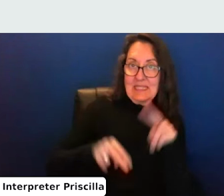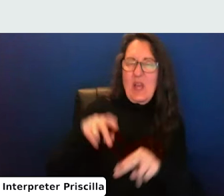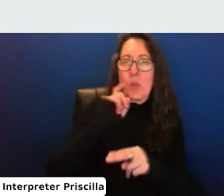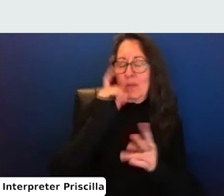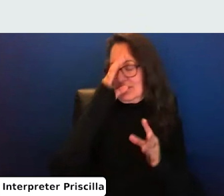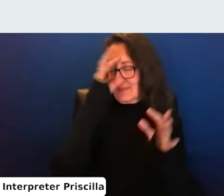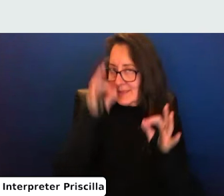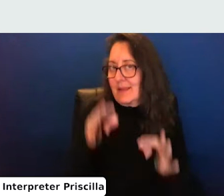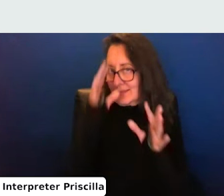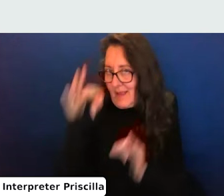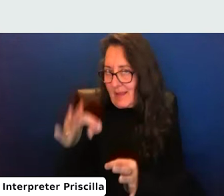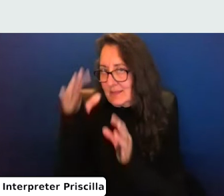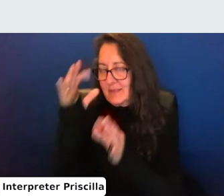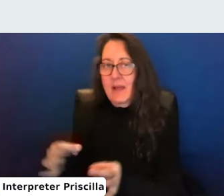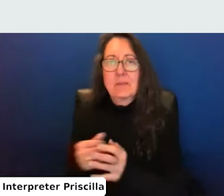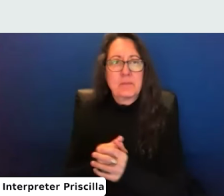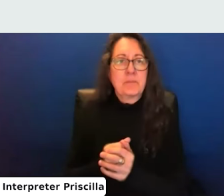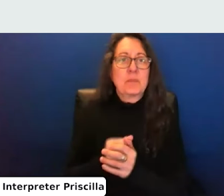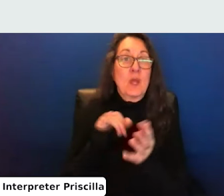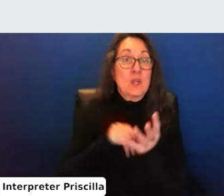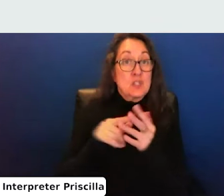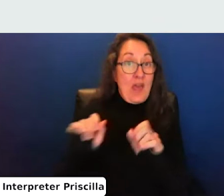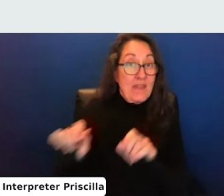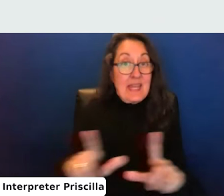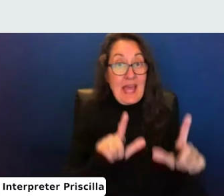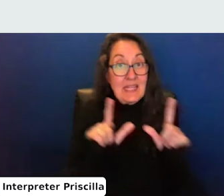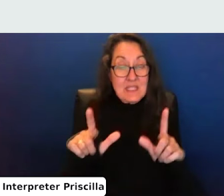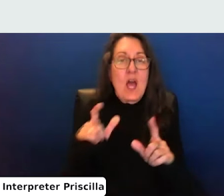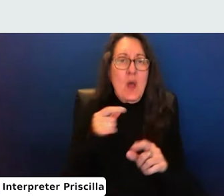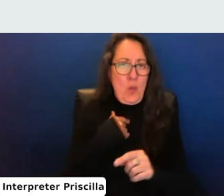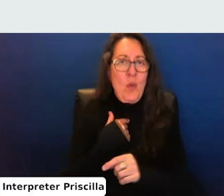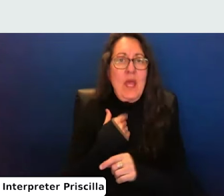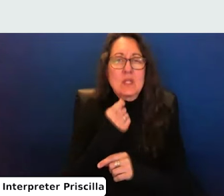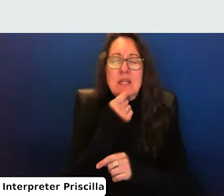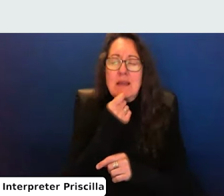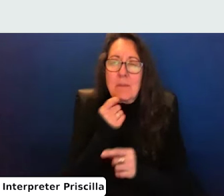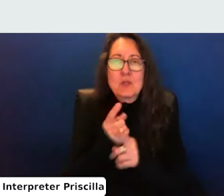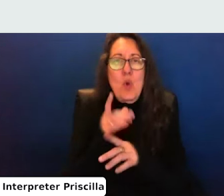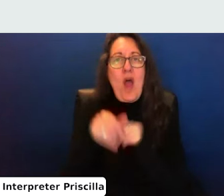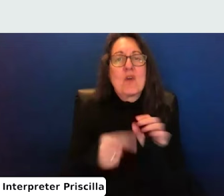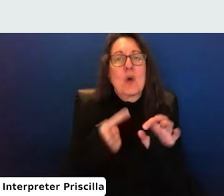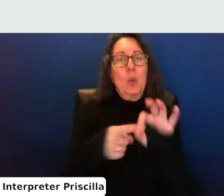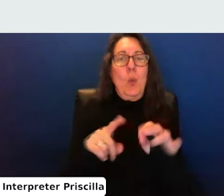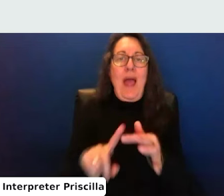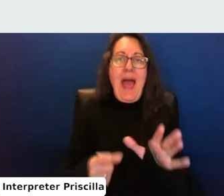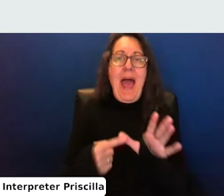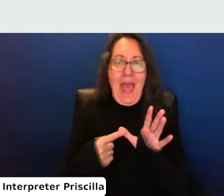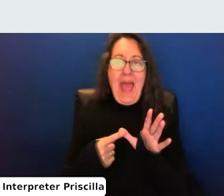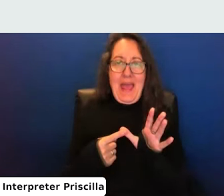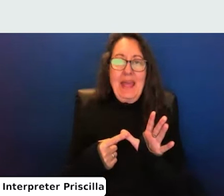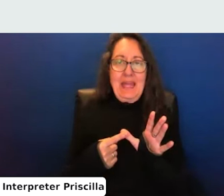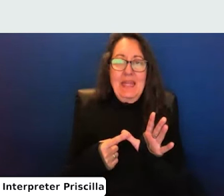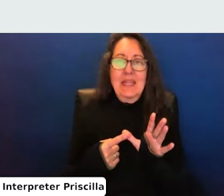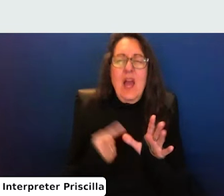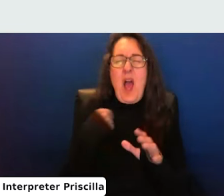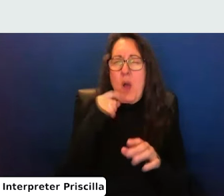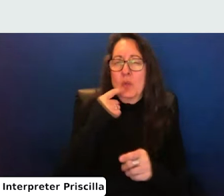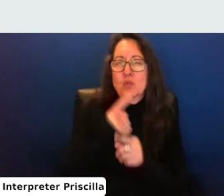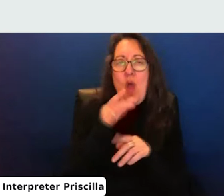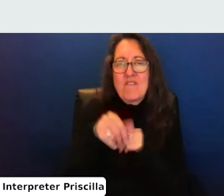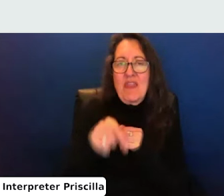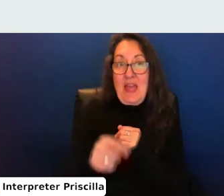questions. So here we have some common questions that have been asked through the past few years of the Elevate program.